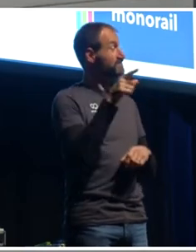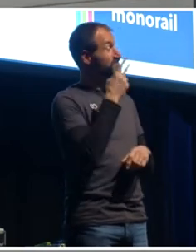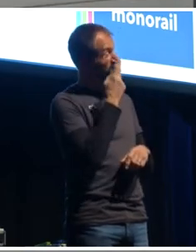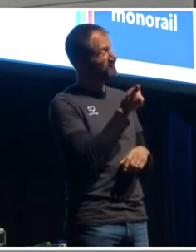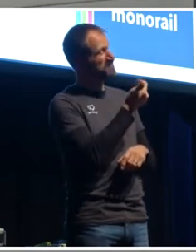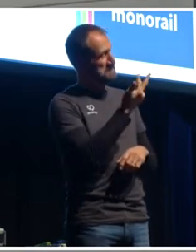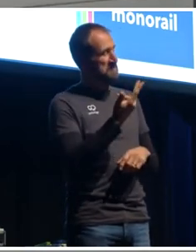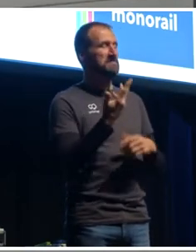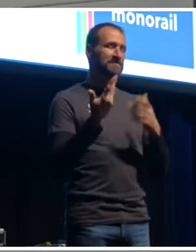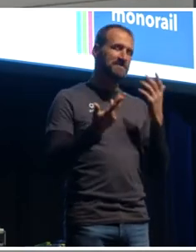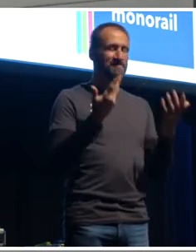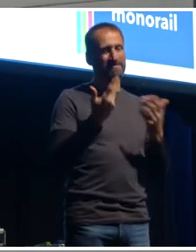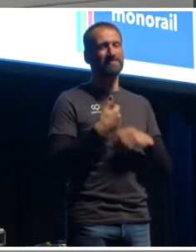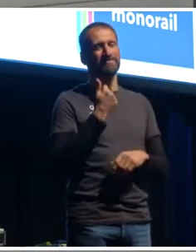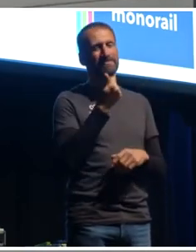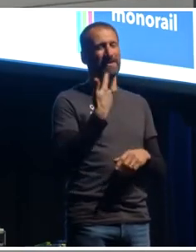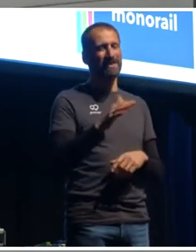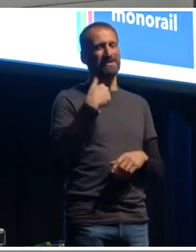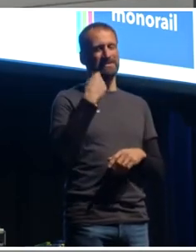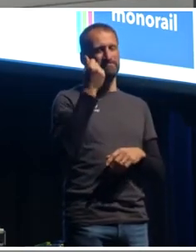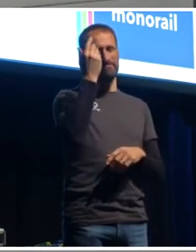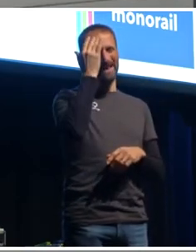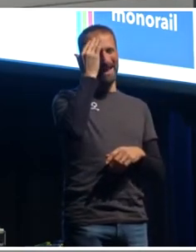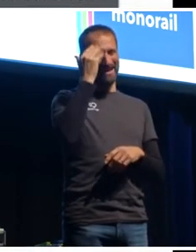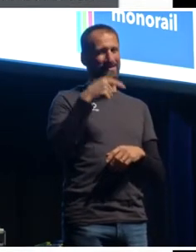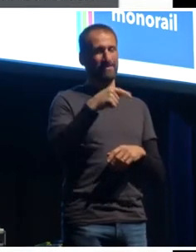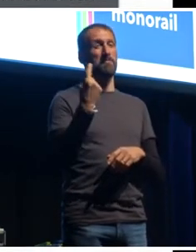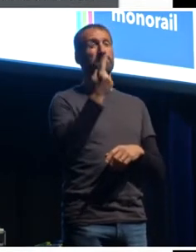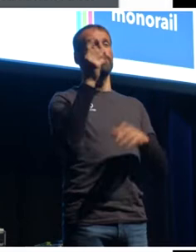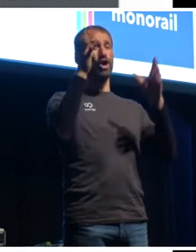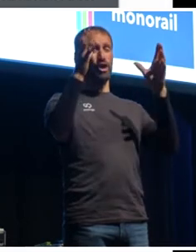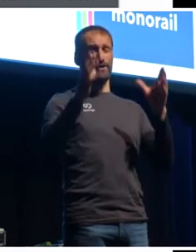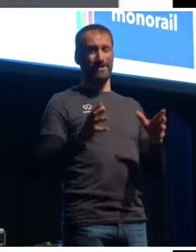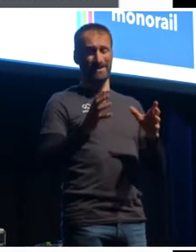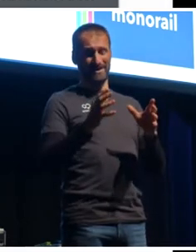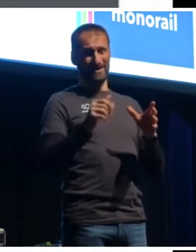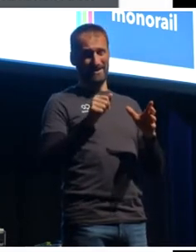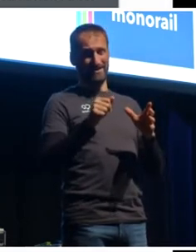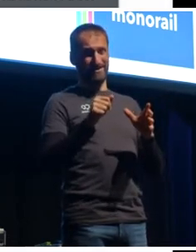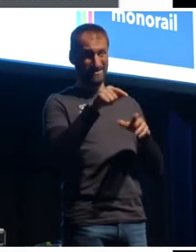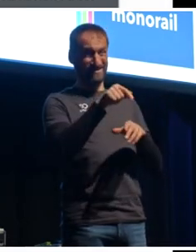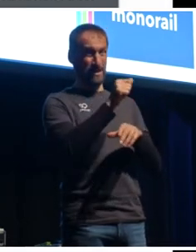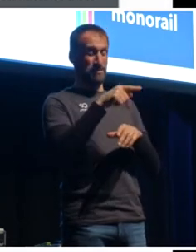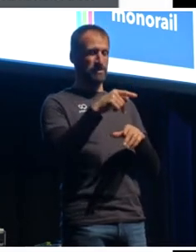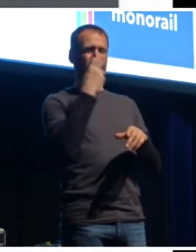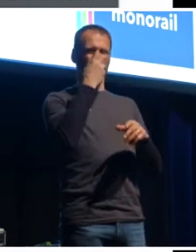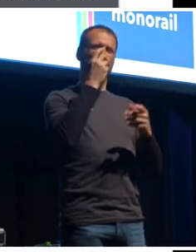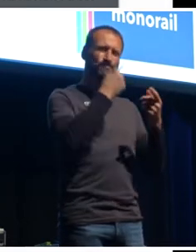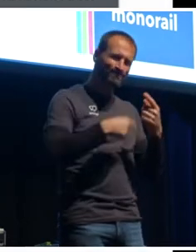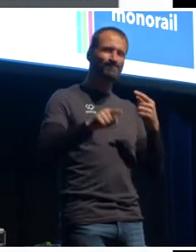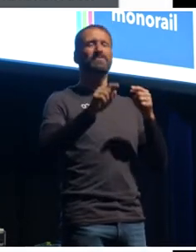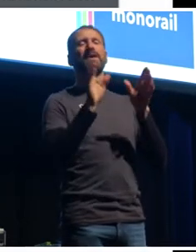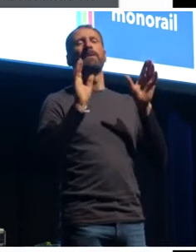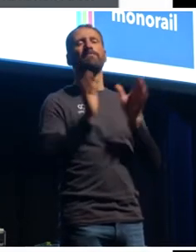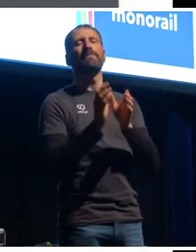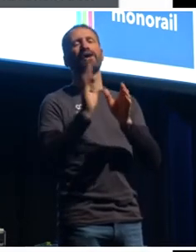the different concerns that used to exist in that monolithic app and extract them into microservices. So we extracted